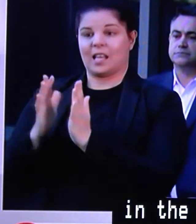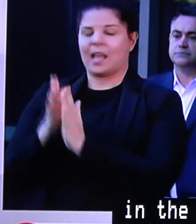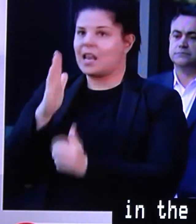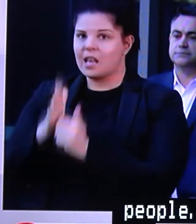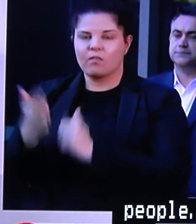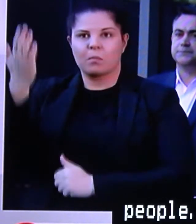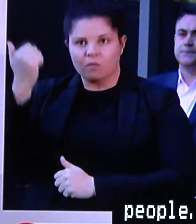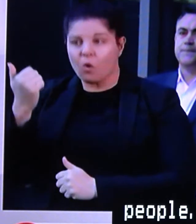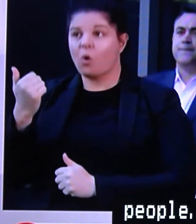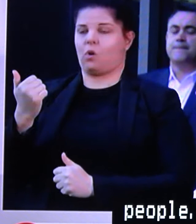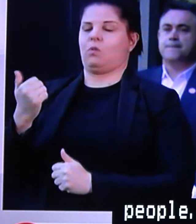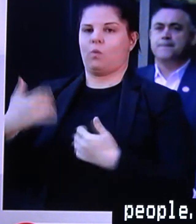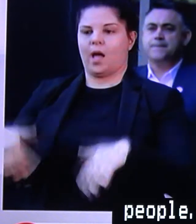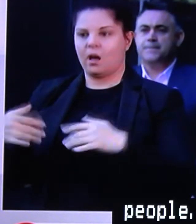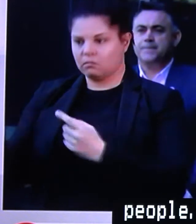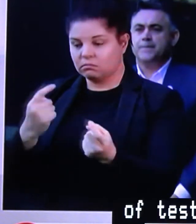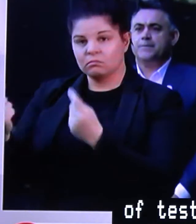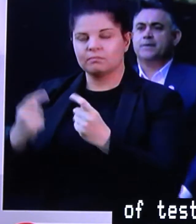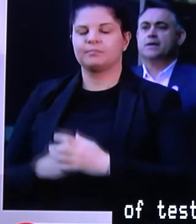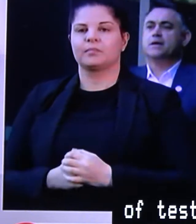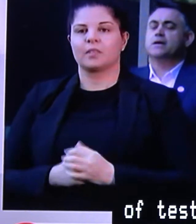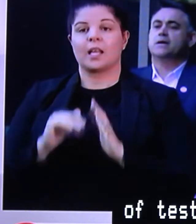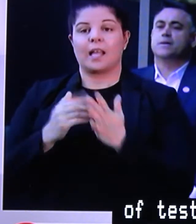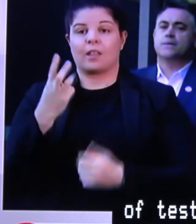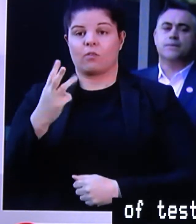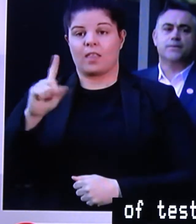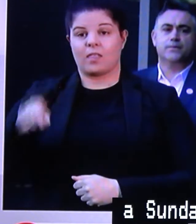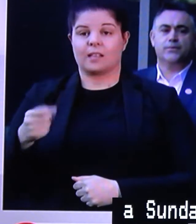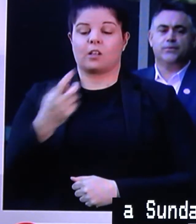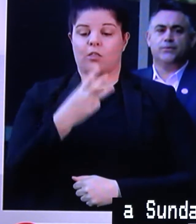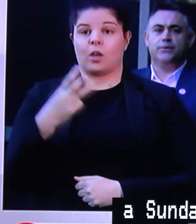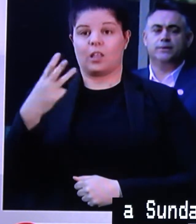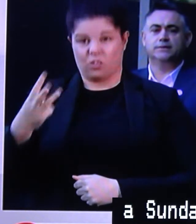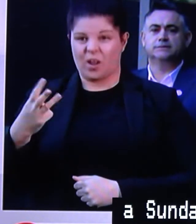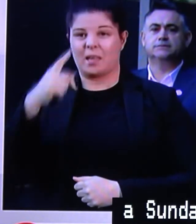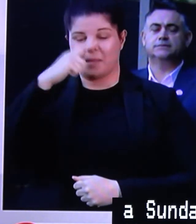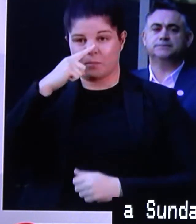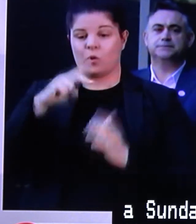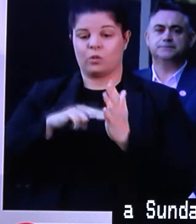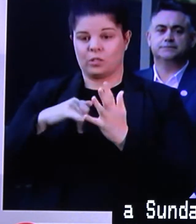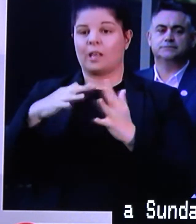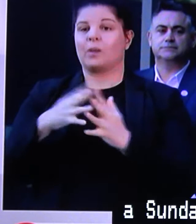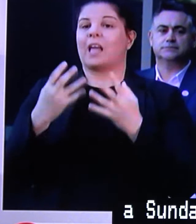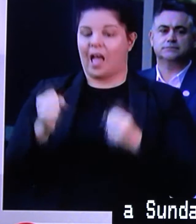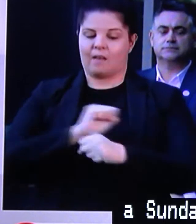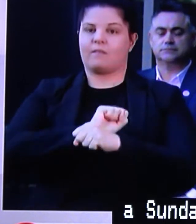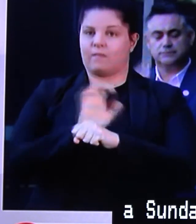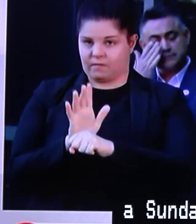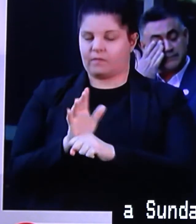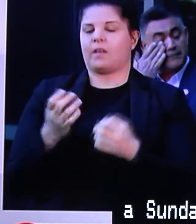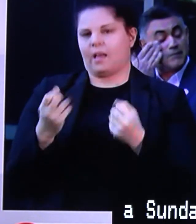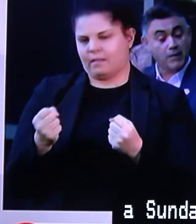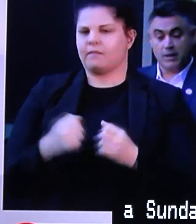so thank you very much. We now have 3,033 confirmed cases of COVID-19 in New South